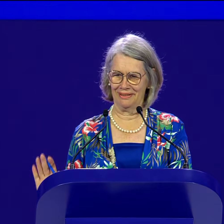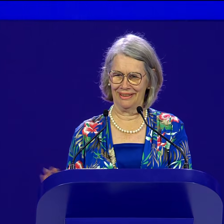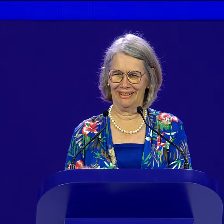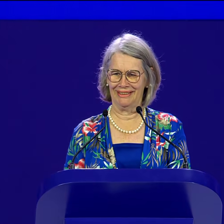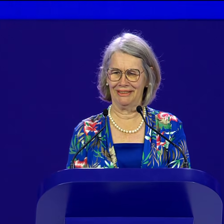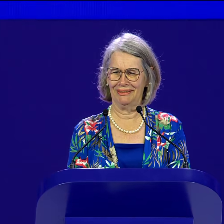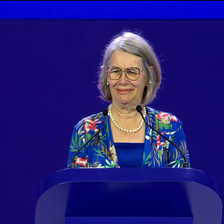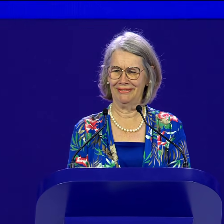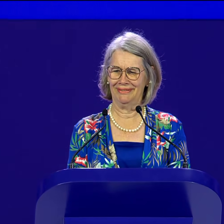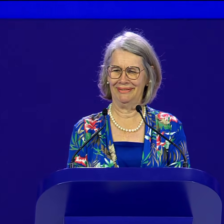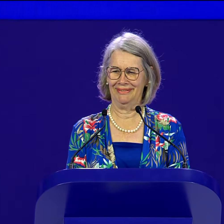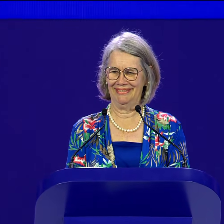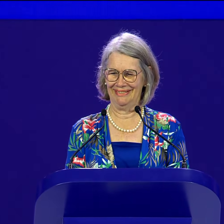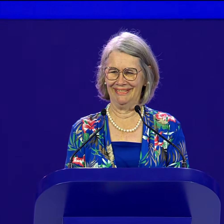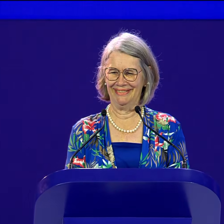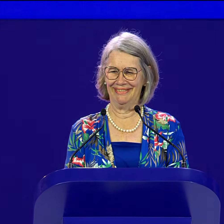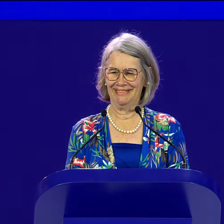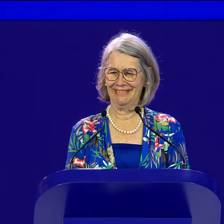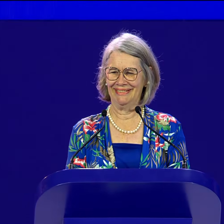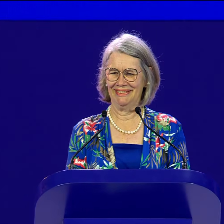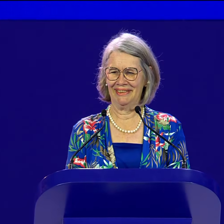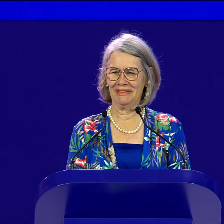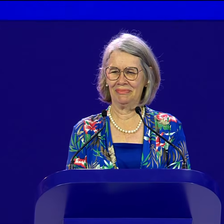I like dancing.